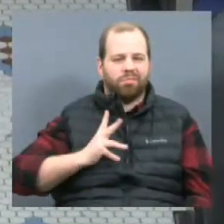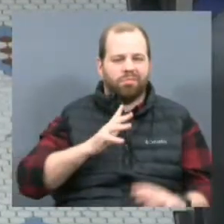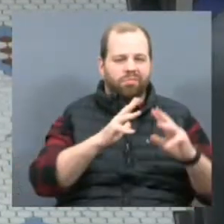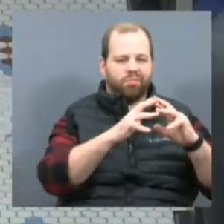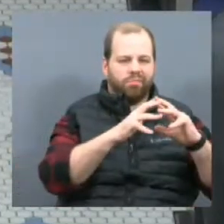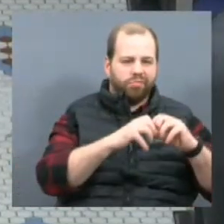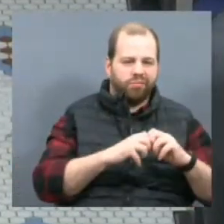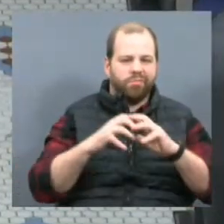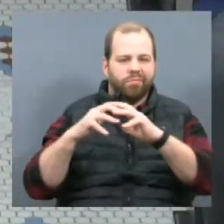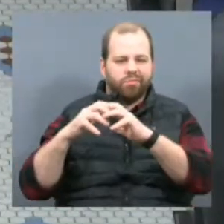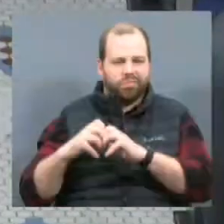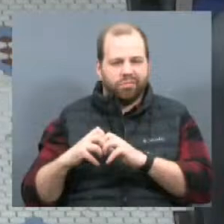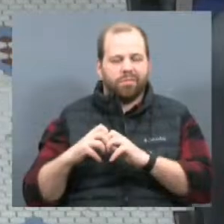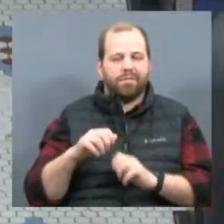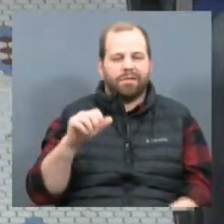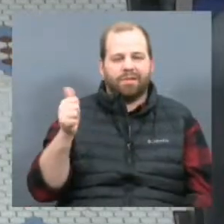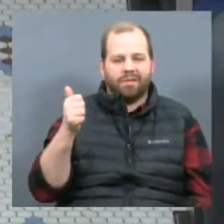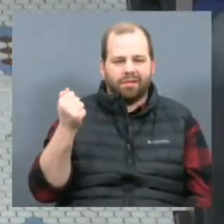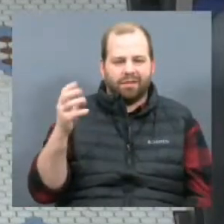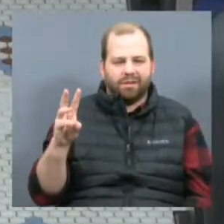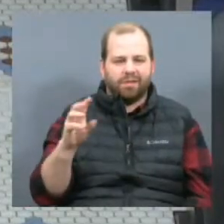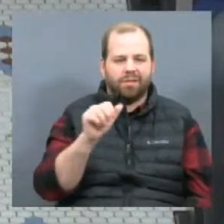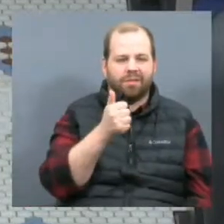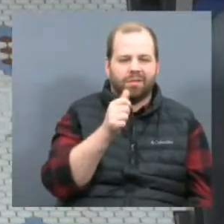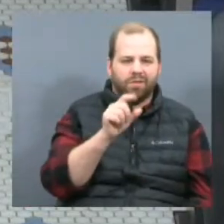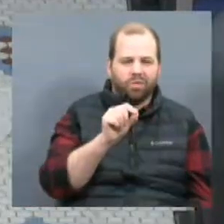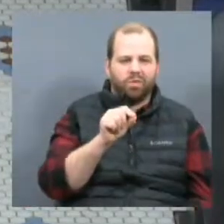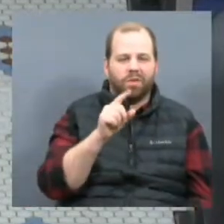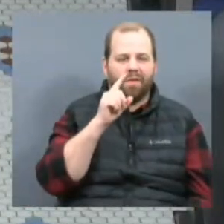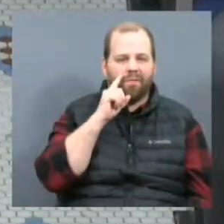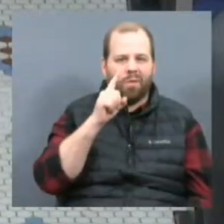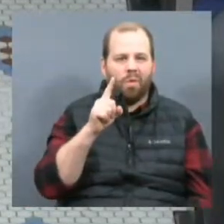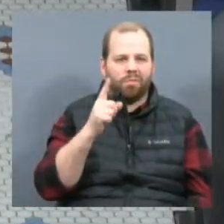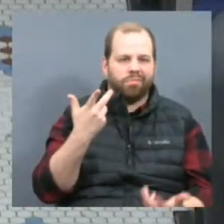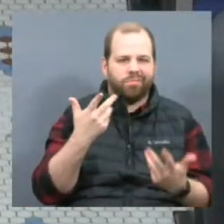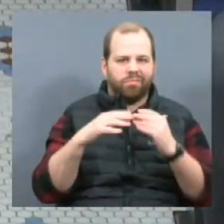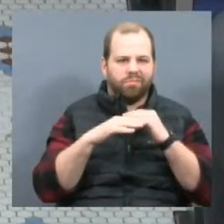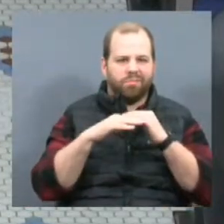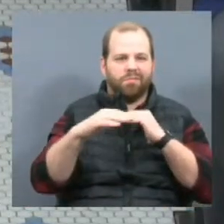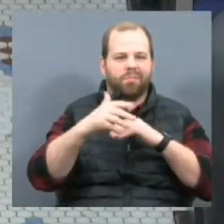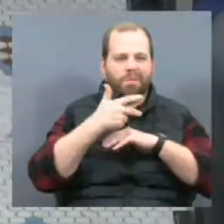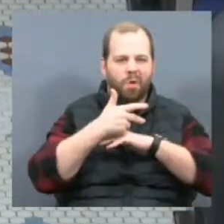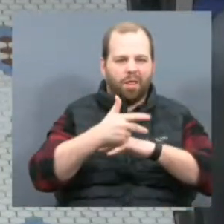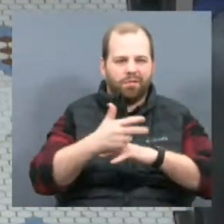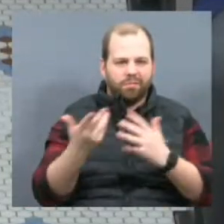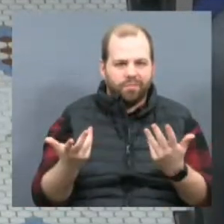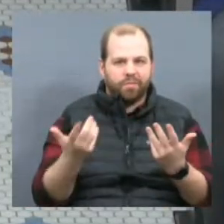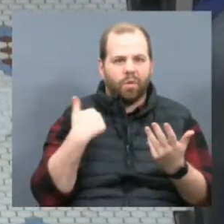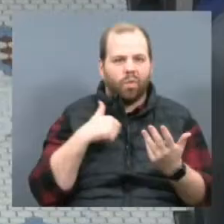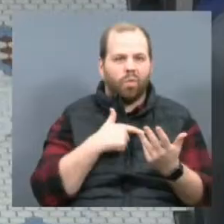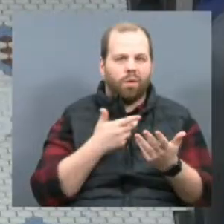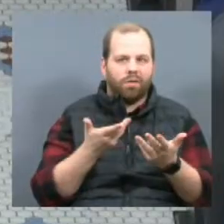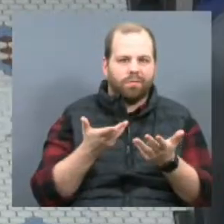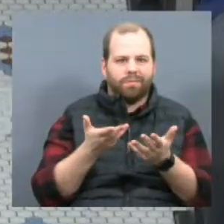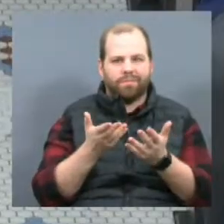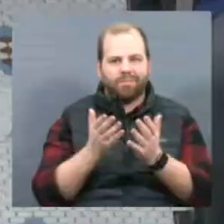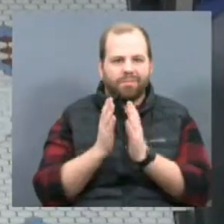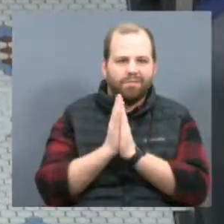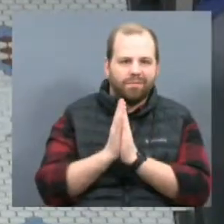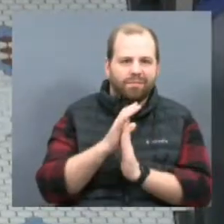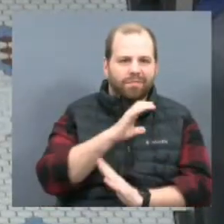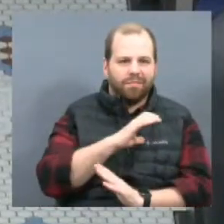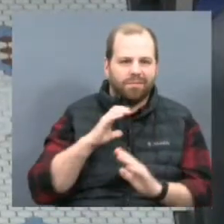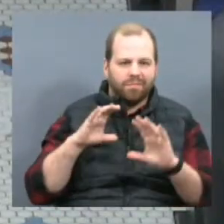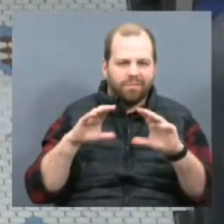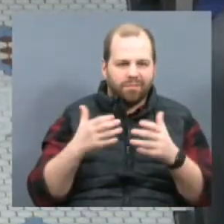and 1020 North Harrison for the construction of a surface parking lot. We urge the Planning Commission to deny this